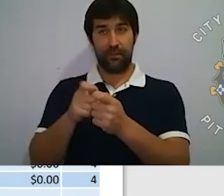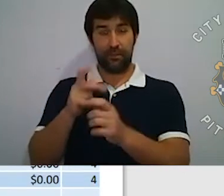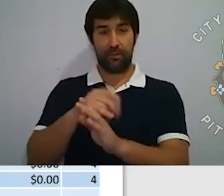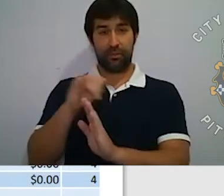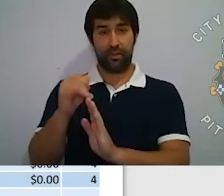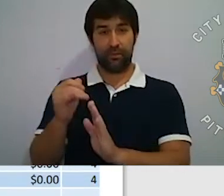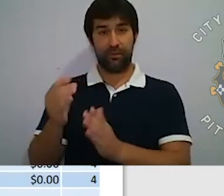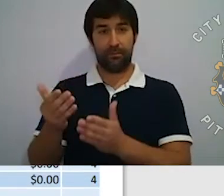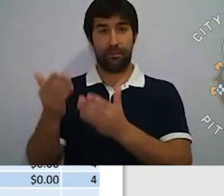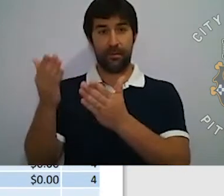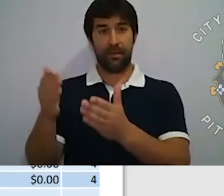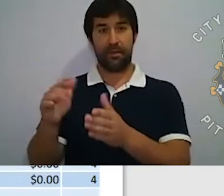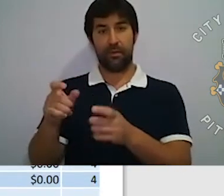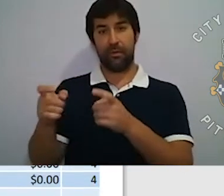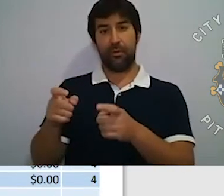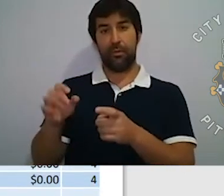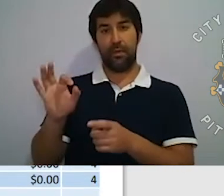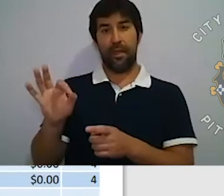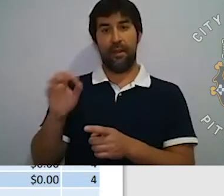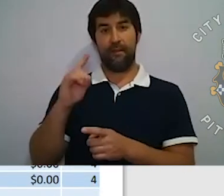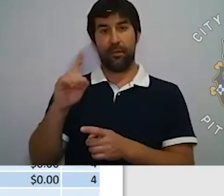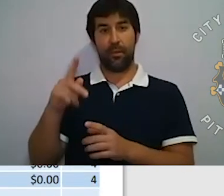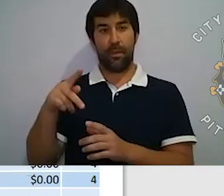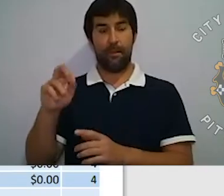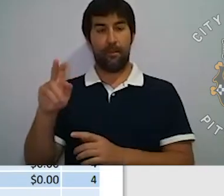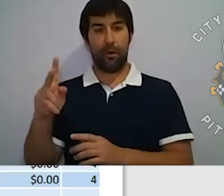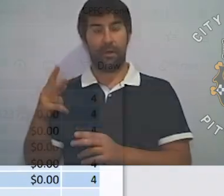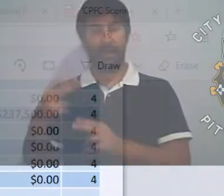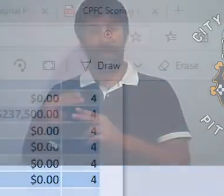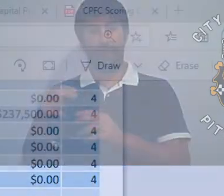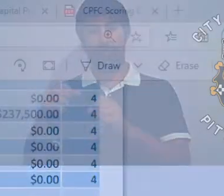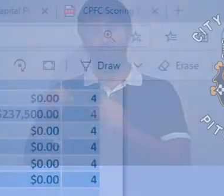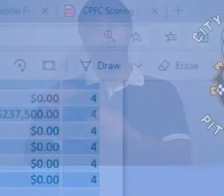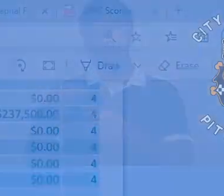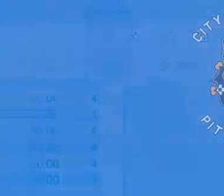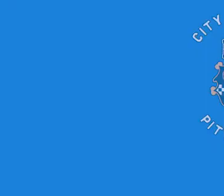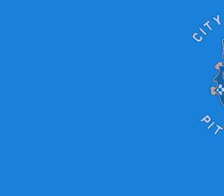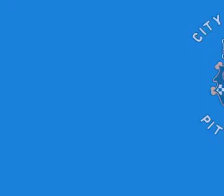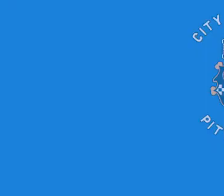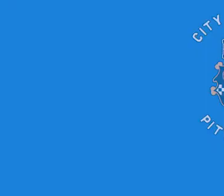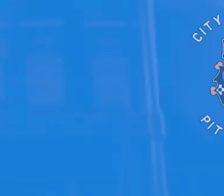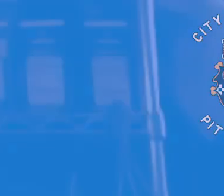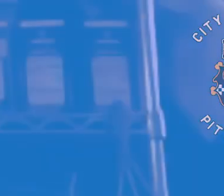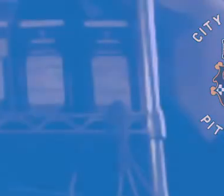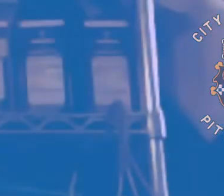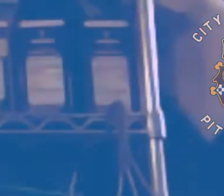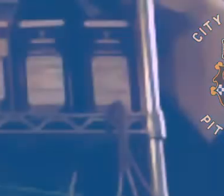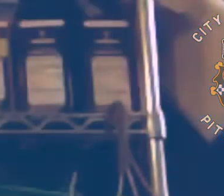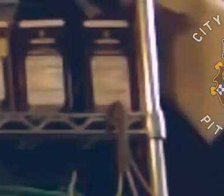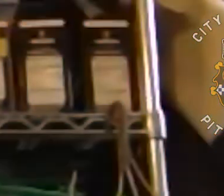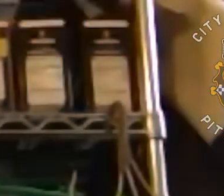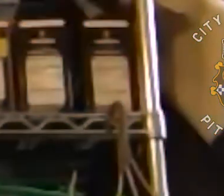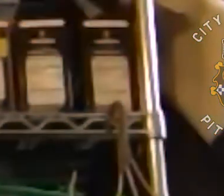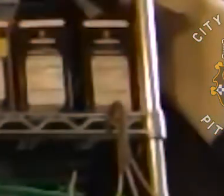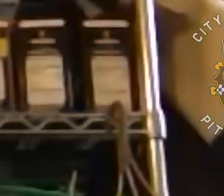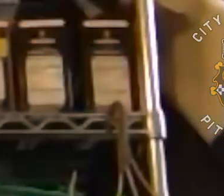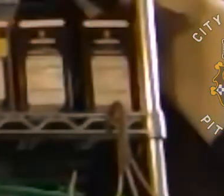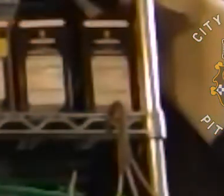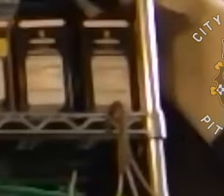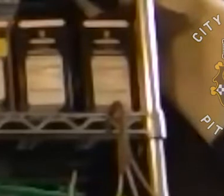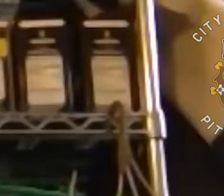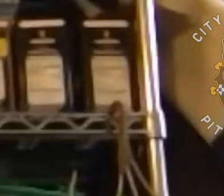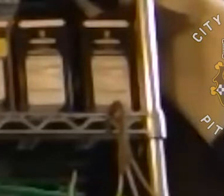capital budget to put into street resurfacing. We, as I said, have about 1,000 miles